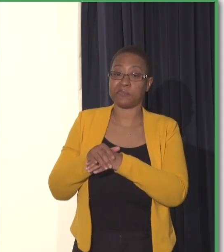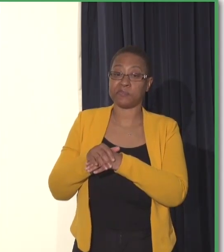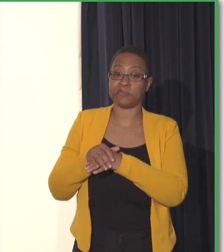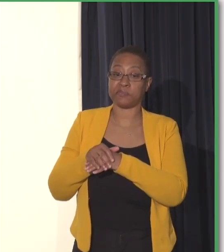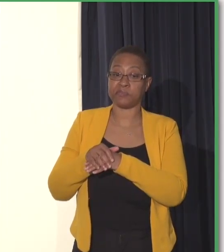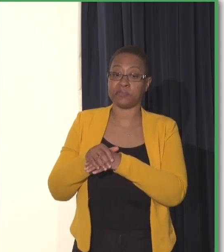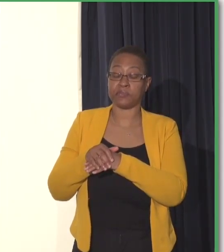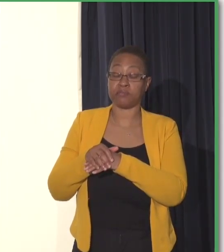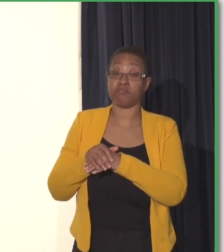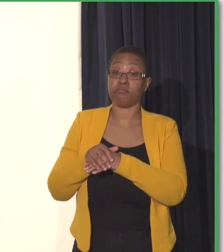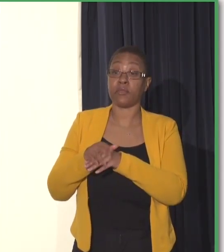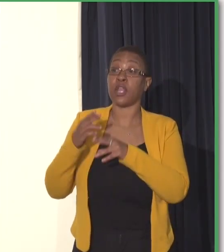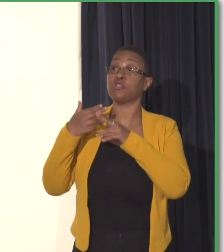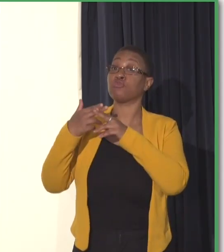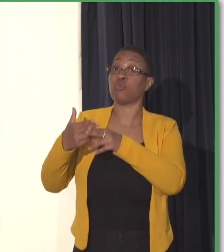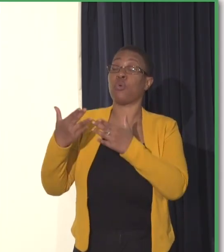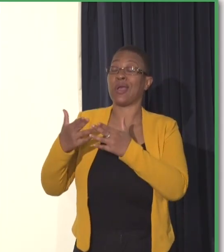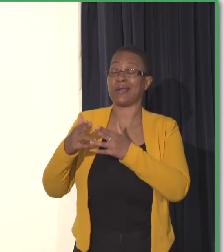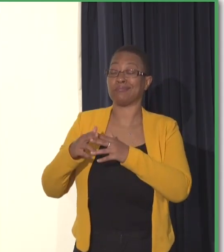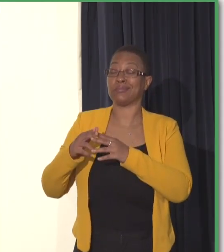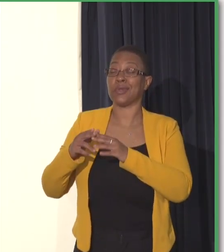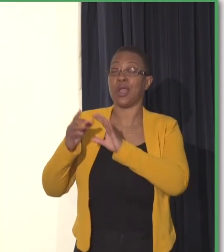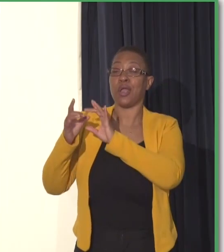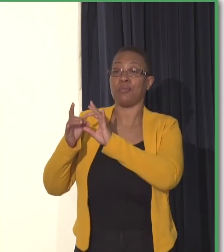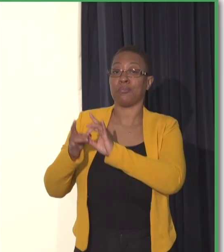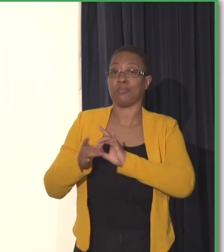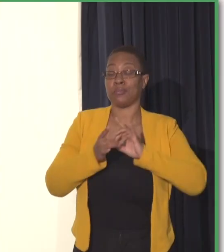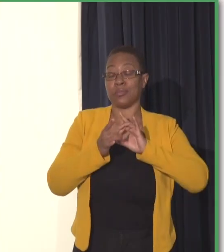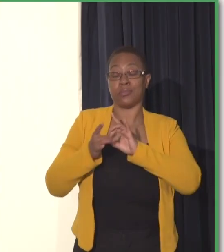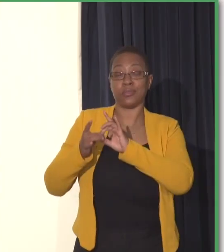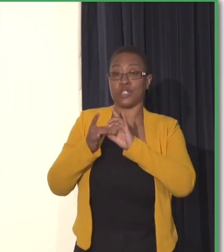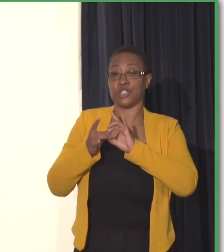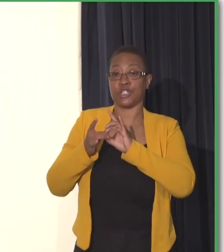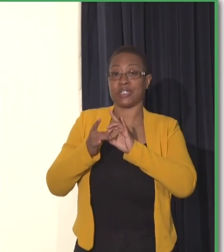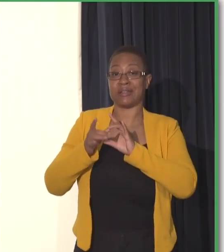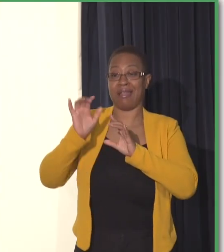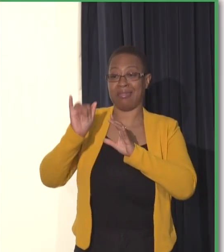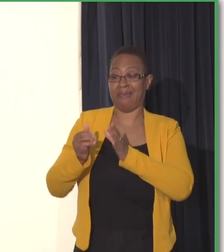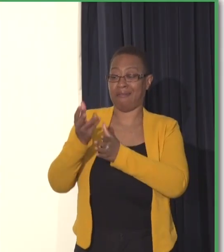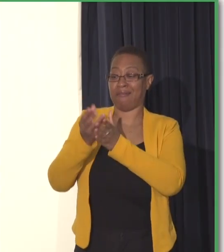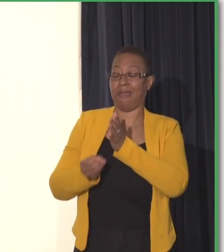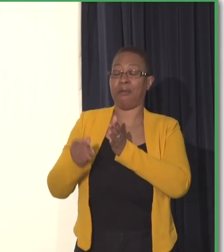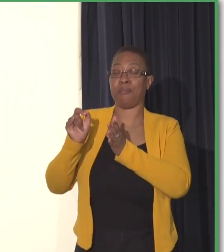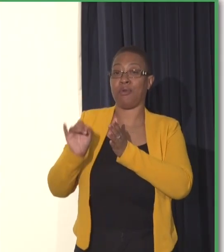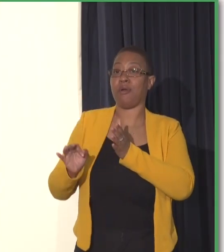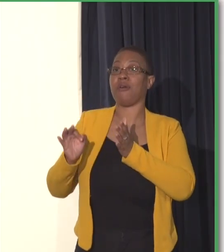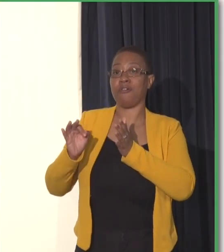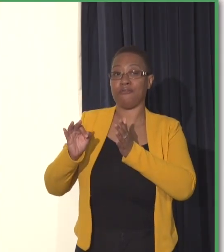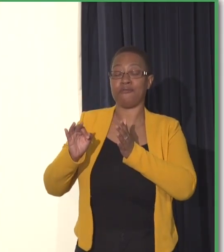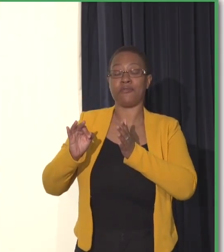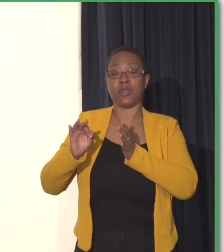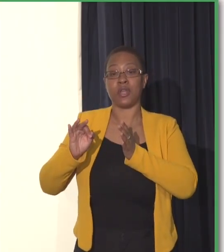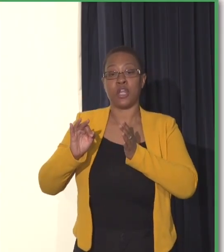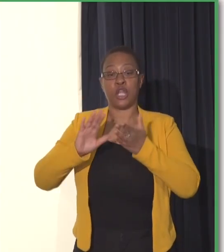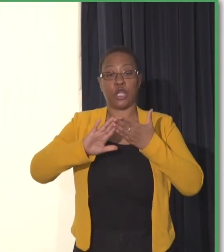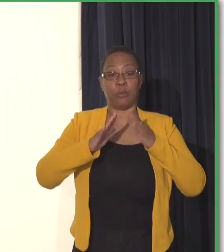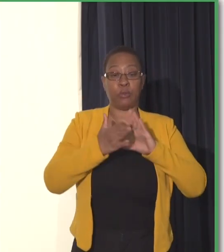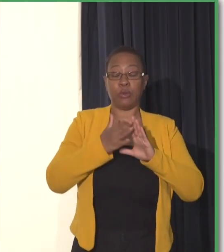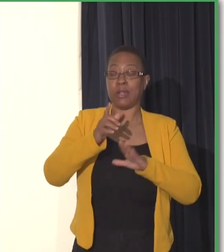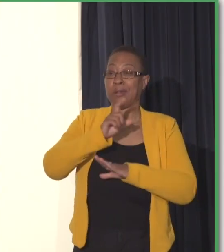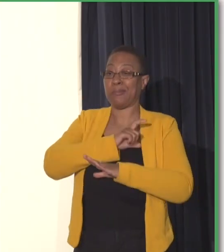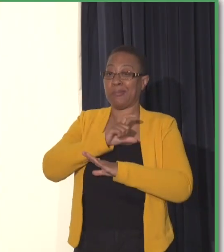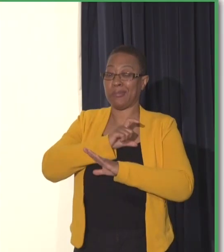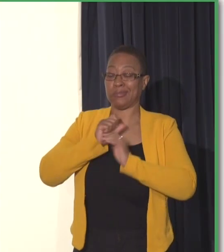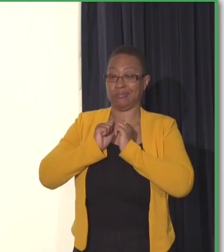bridging the gap, bringing the community and law enforcement together. I have been part of that